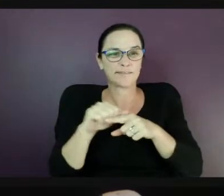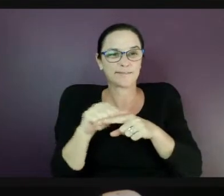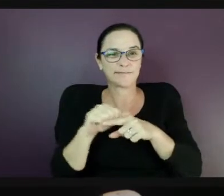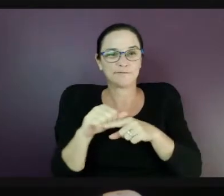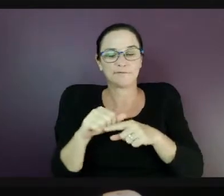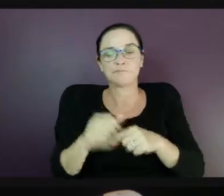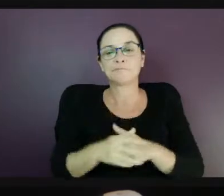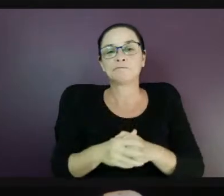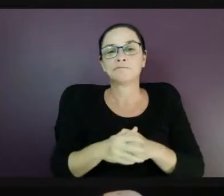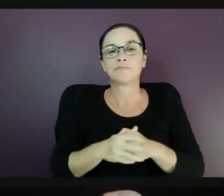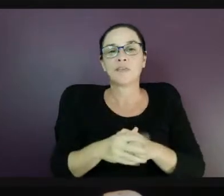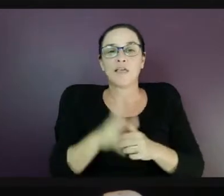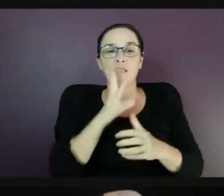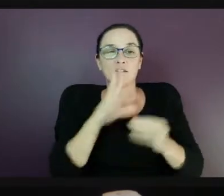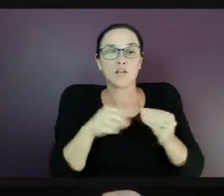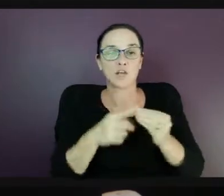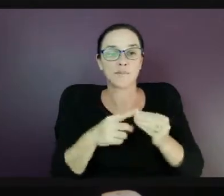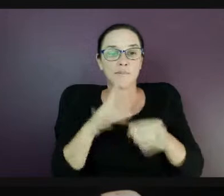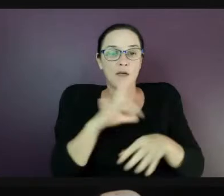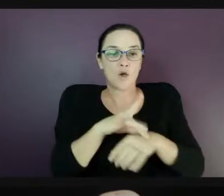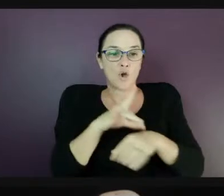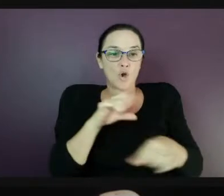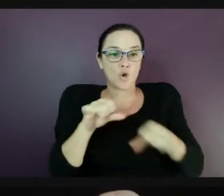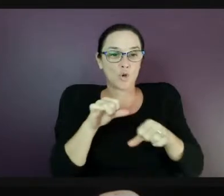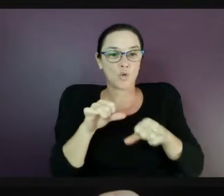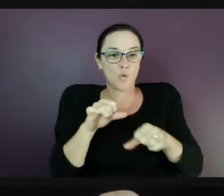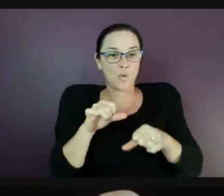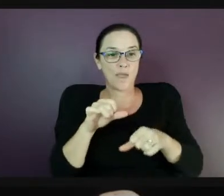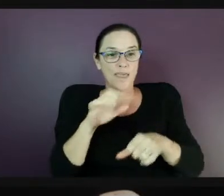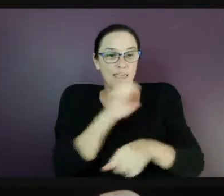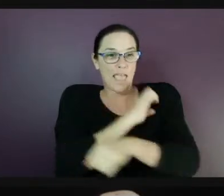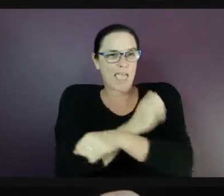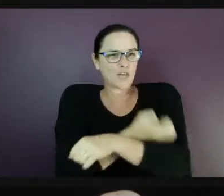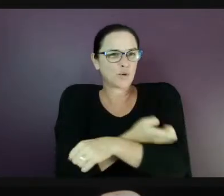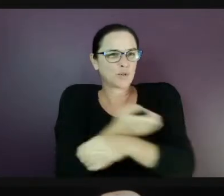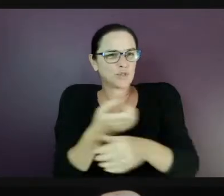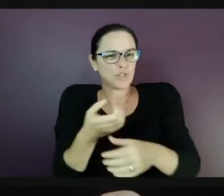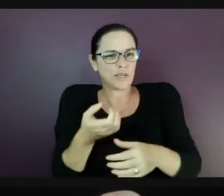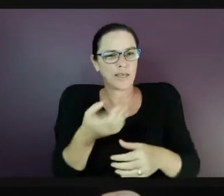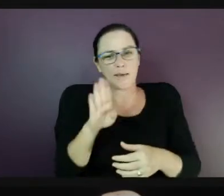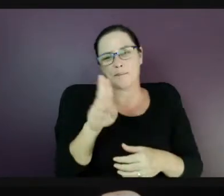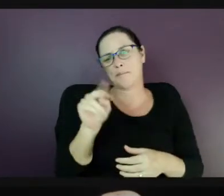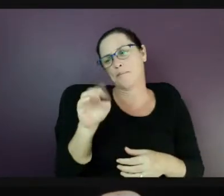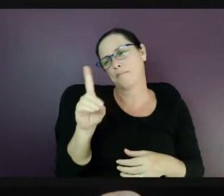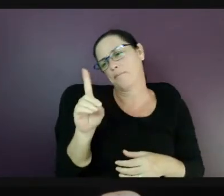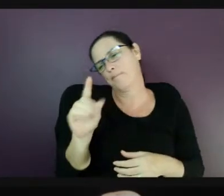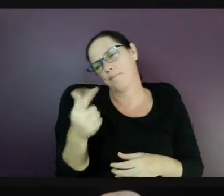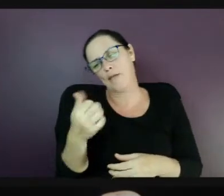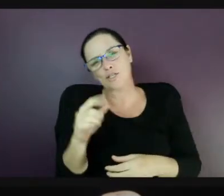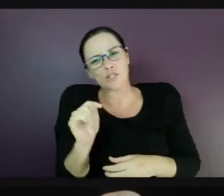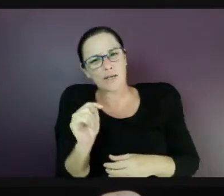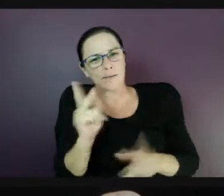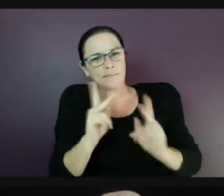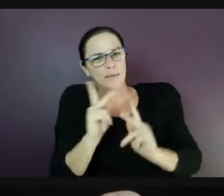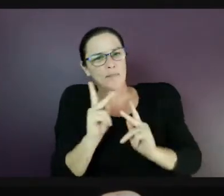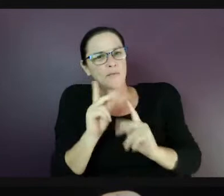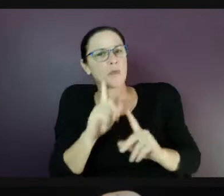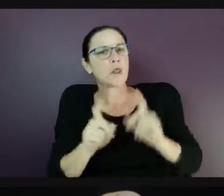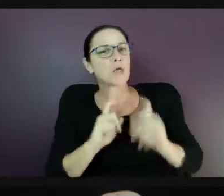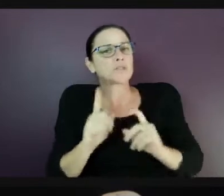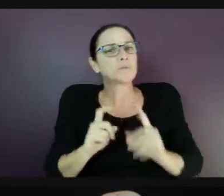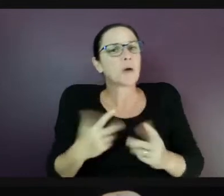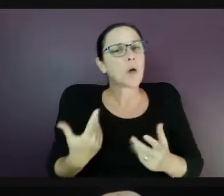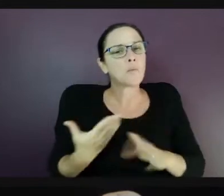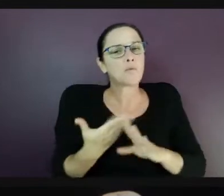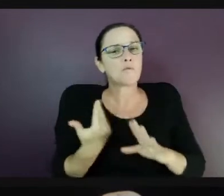They also talk about earthquake energy budget, which is pretty cool. This is something that's people have asked about in tangential ways in the past.